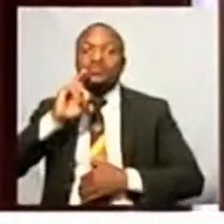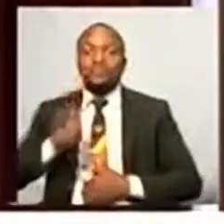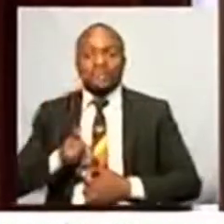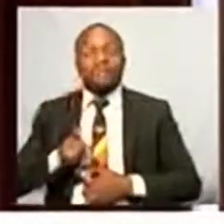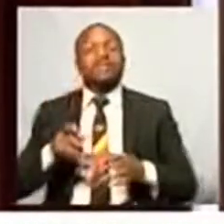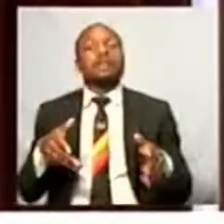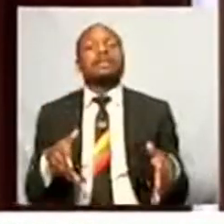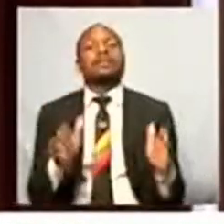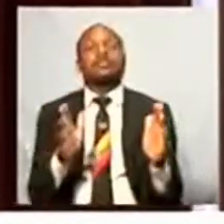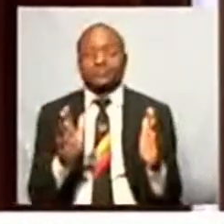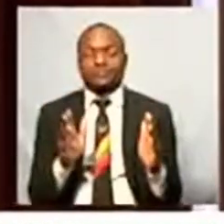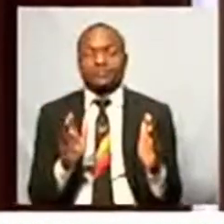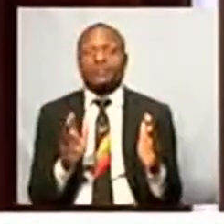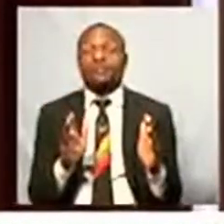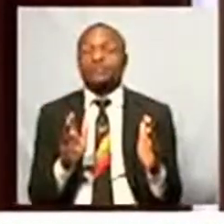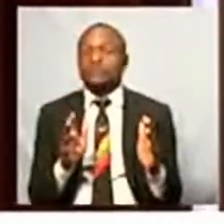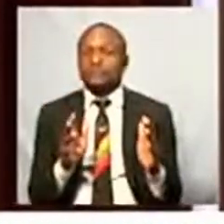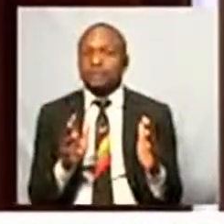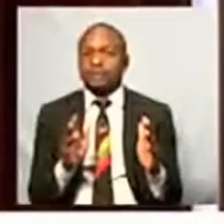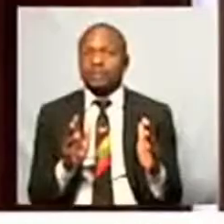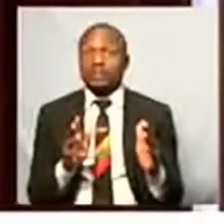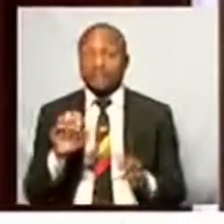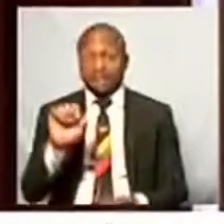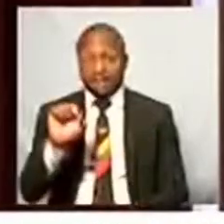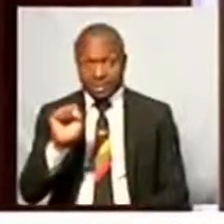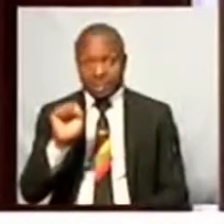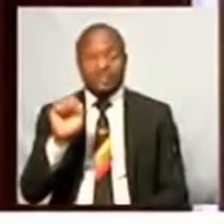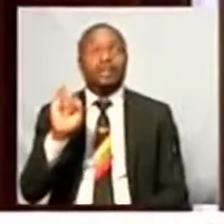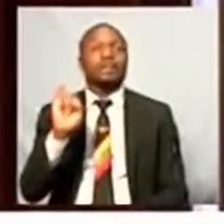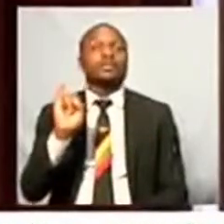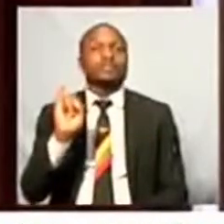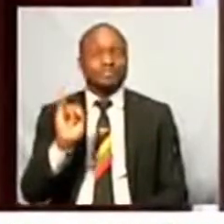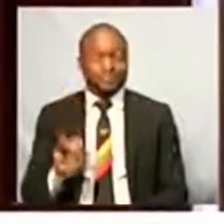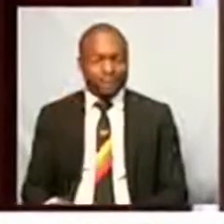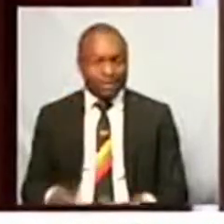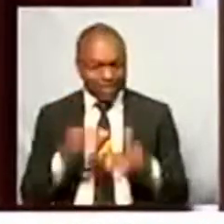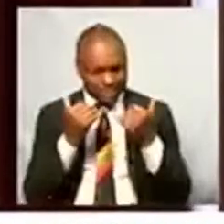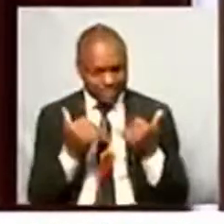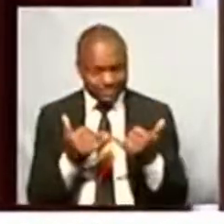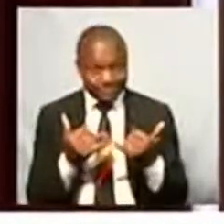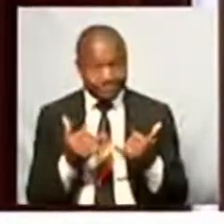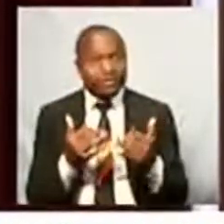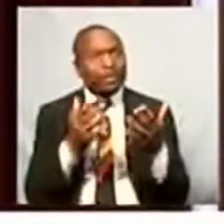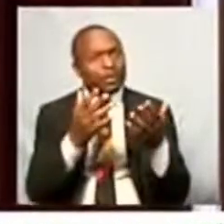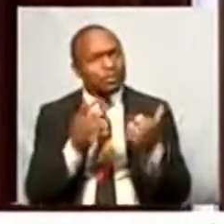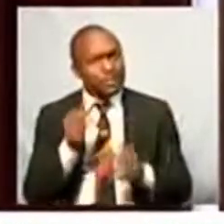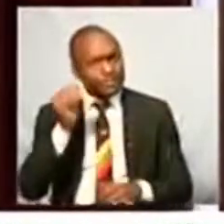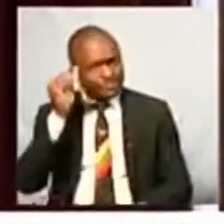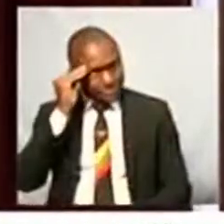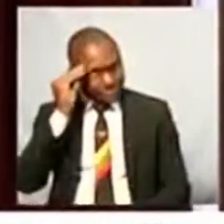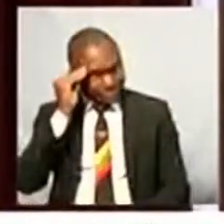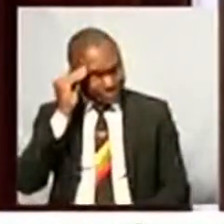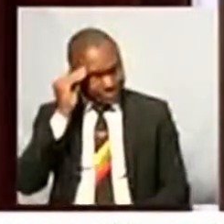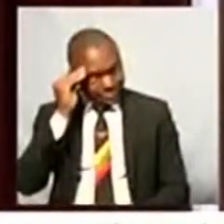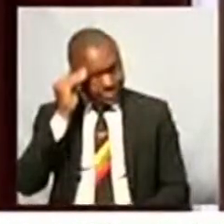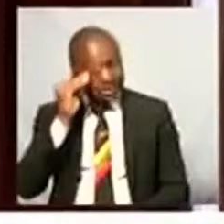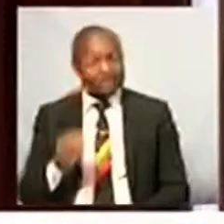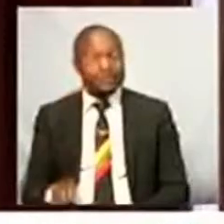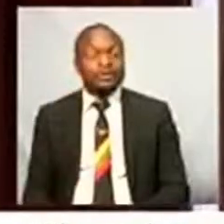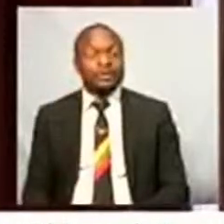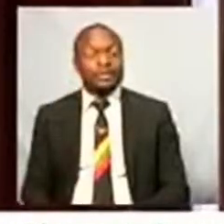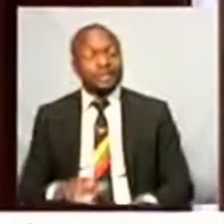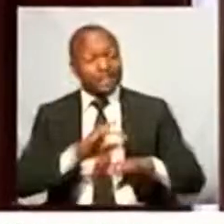operationalize the SI. Now, I just wanted to find out that in the absence of